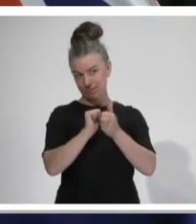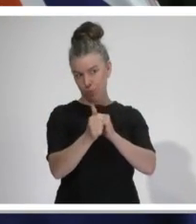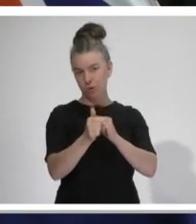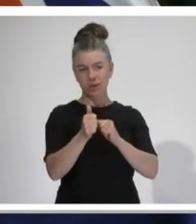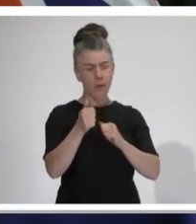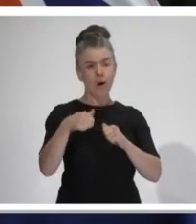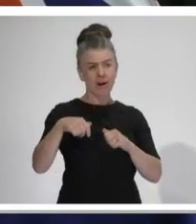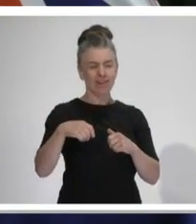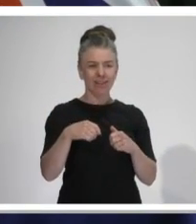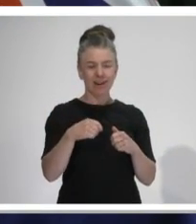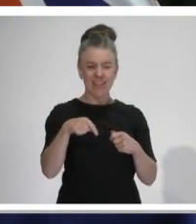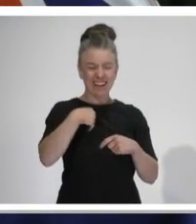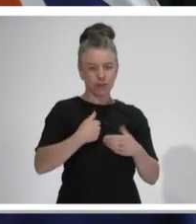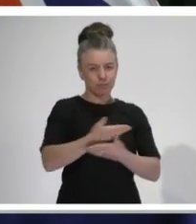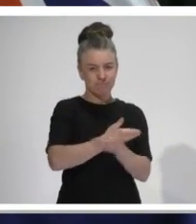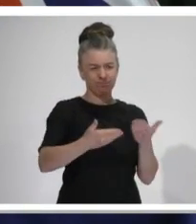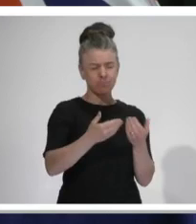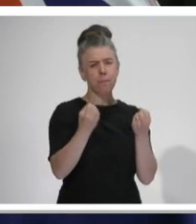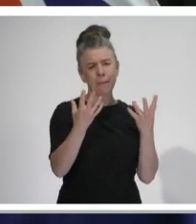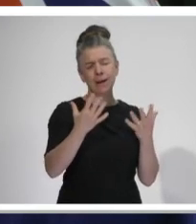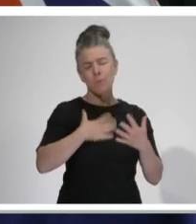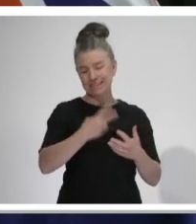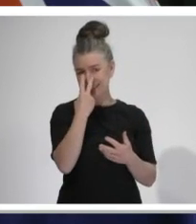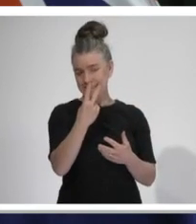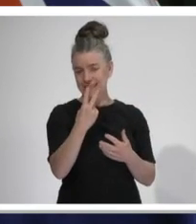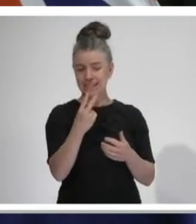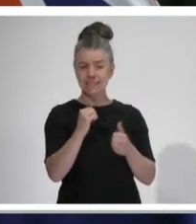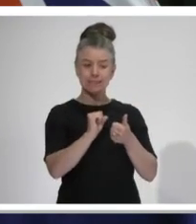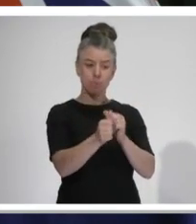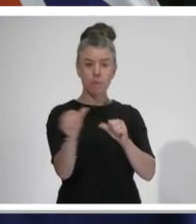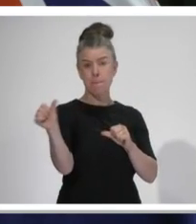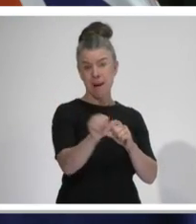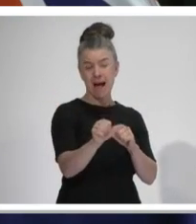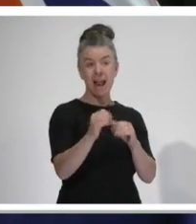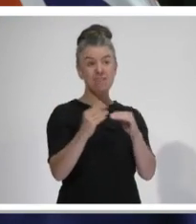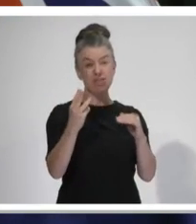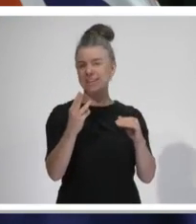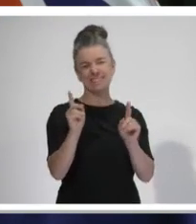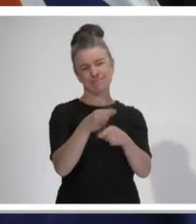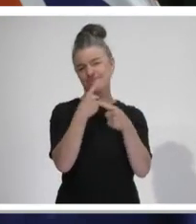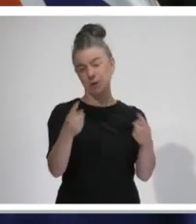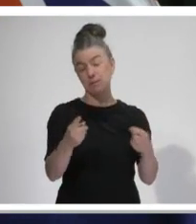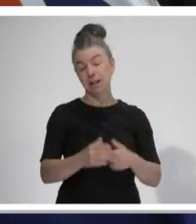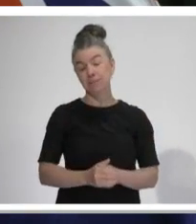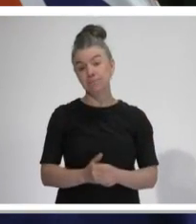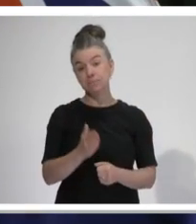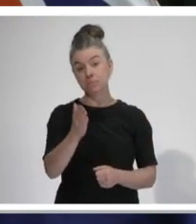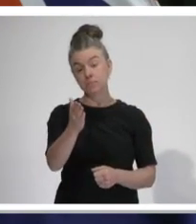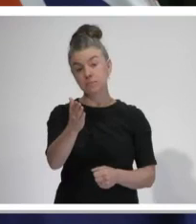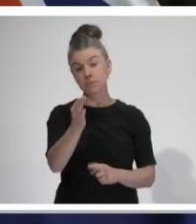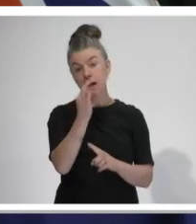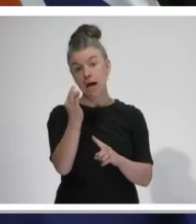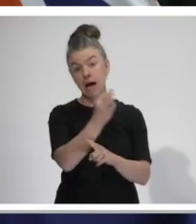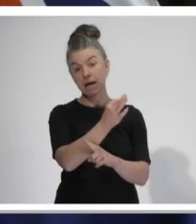would love to see that take place, but it certainly won't be happening at level 3. Up the back. Yeah. On